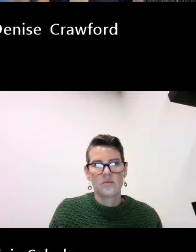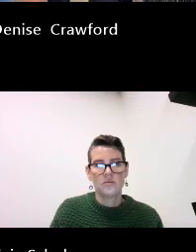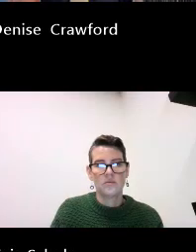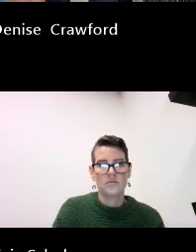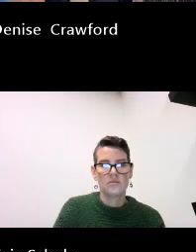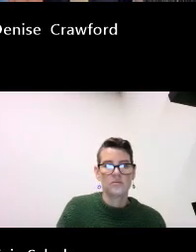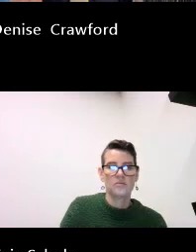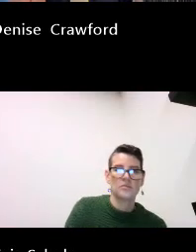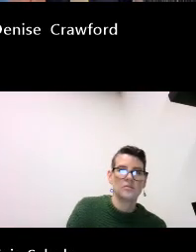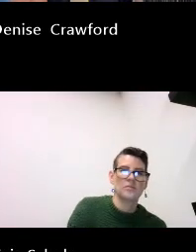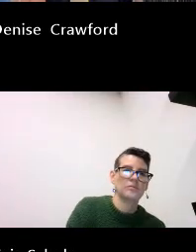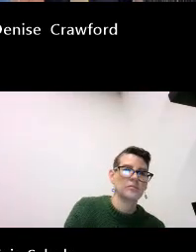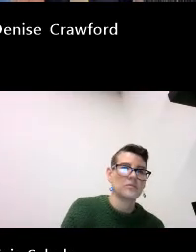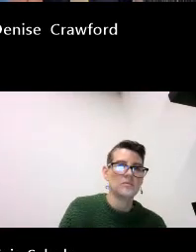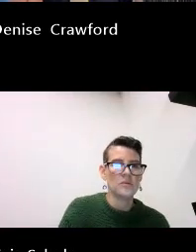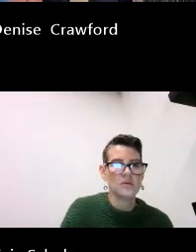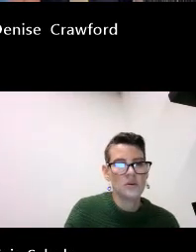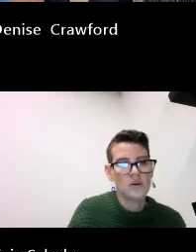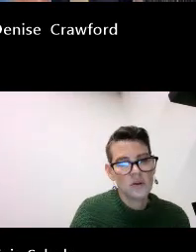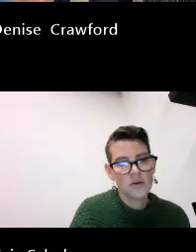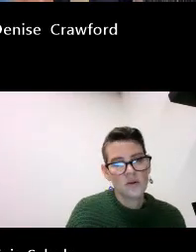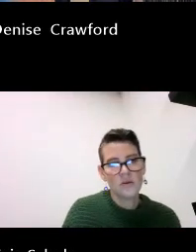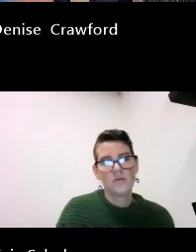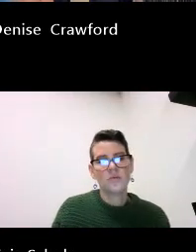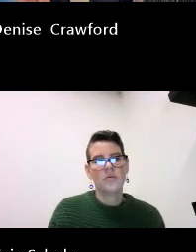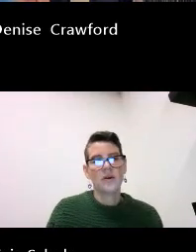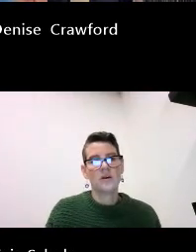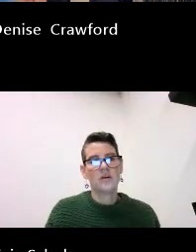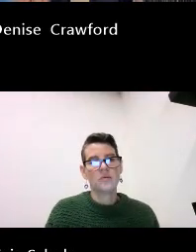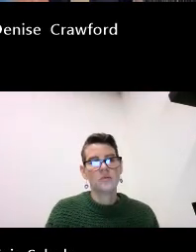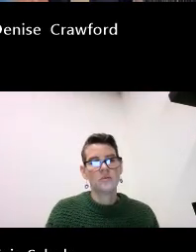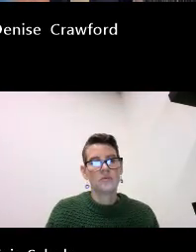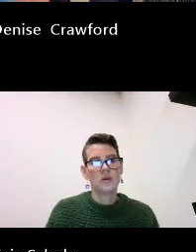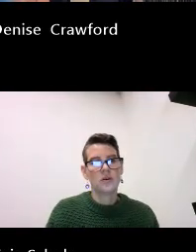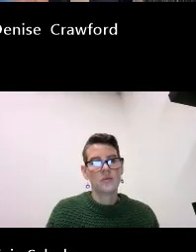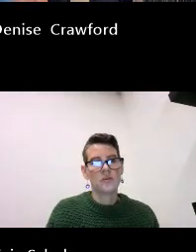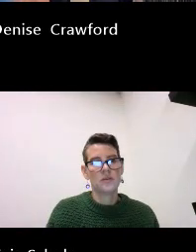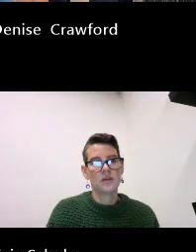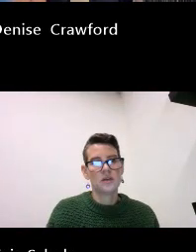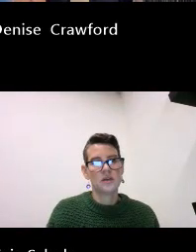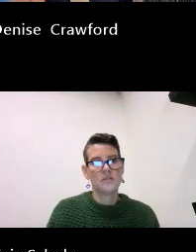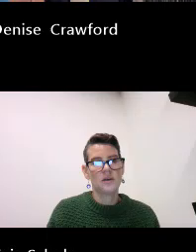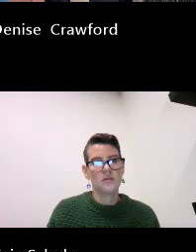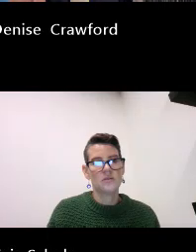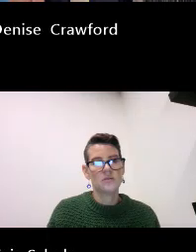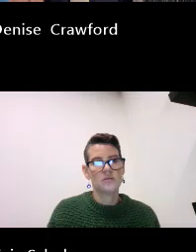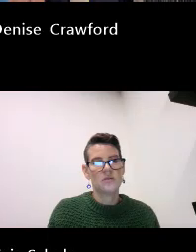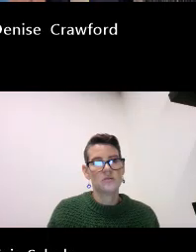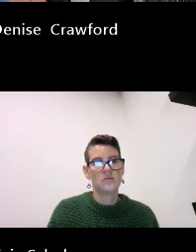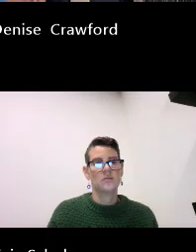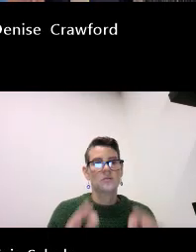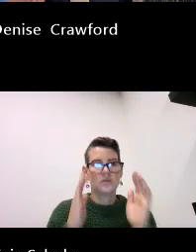waste, and abuse. There have been many times in various states throughout the